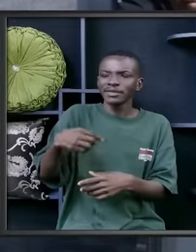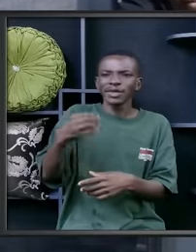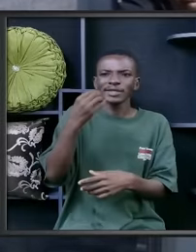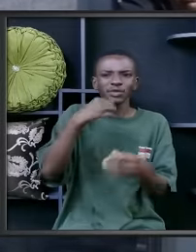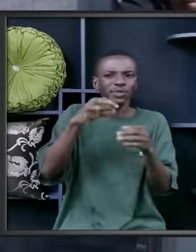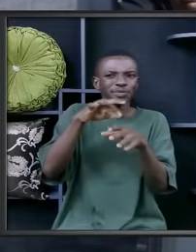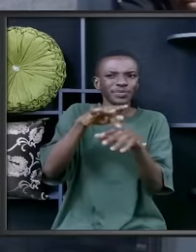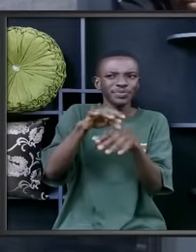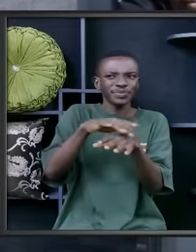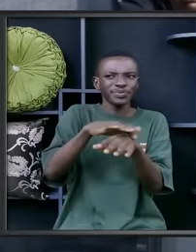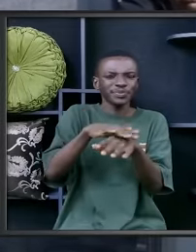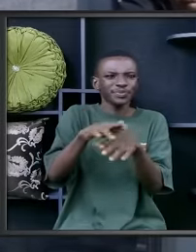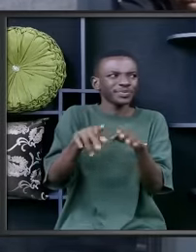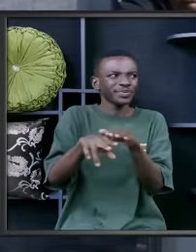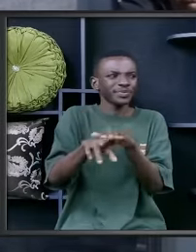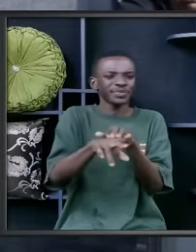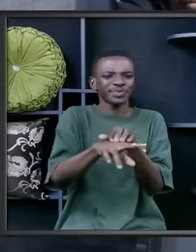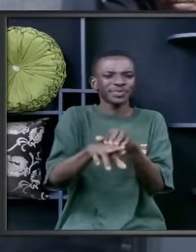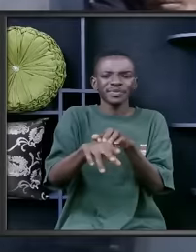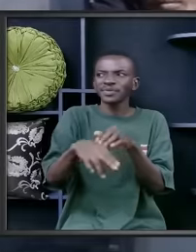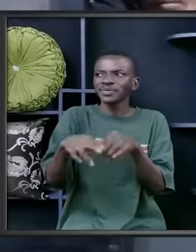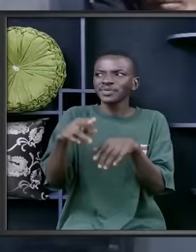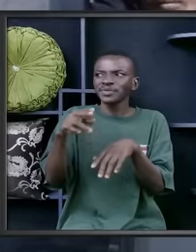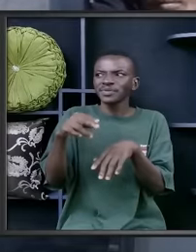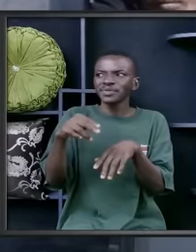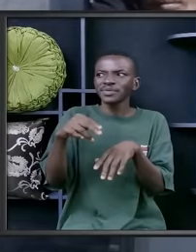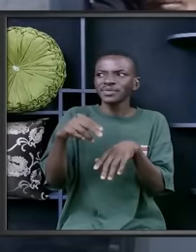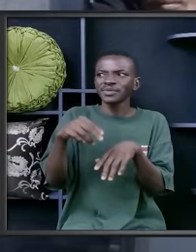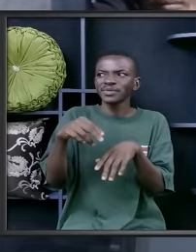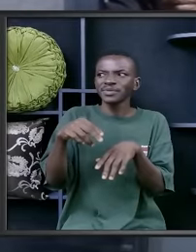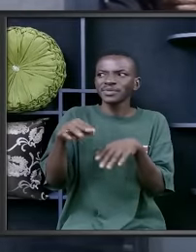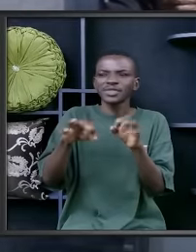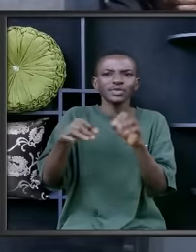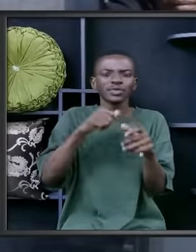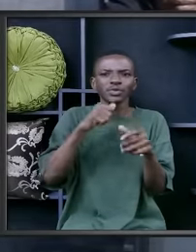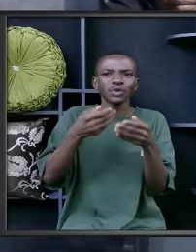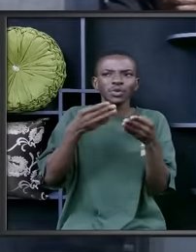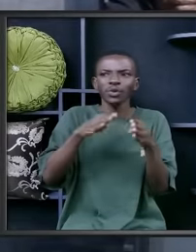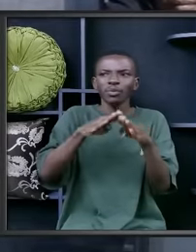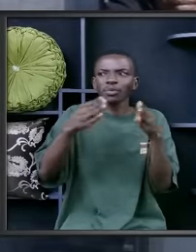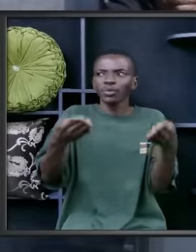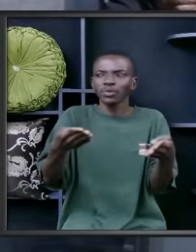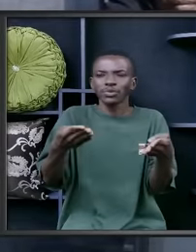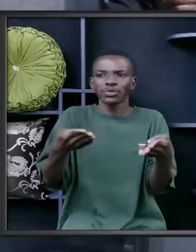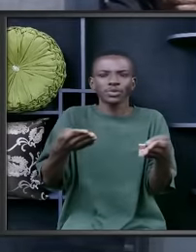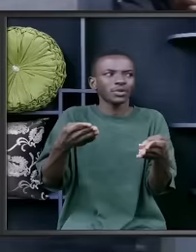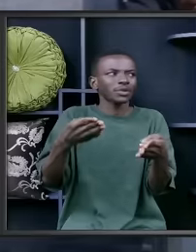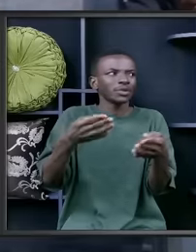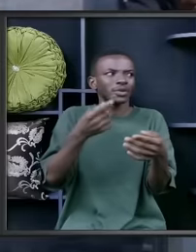maggot. And if you don't open your mouth, now that day you will die. For NMS.